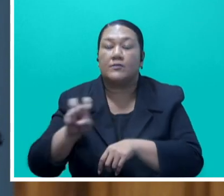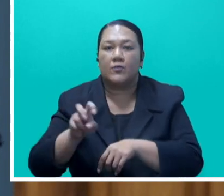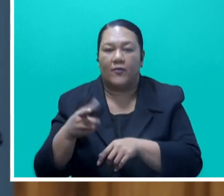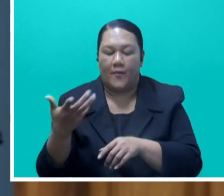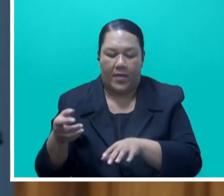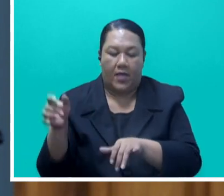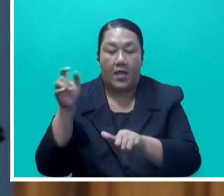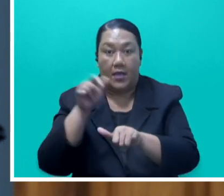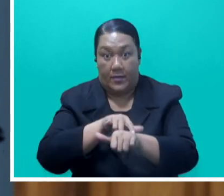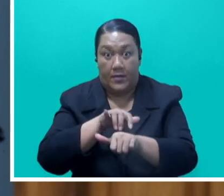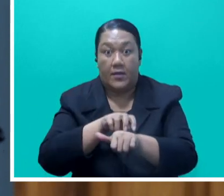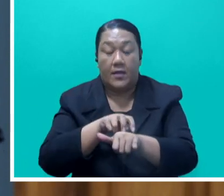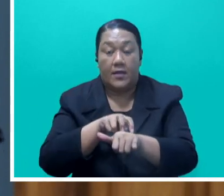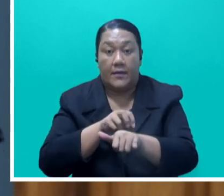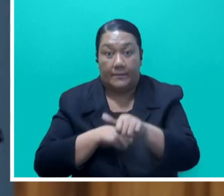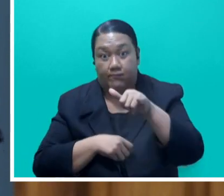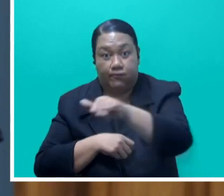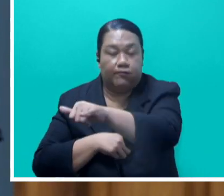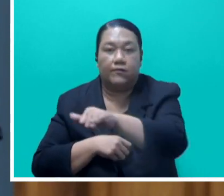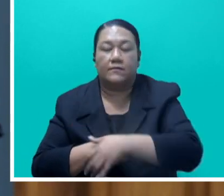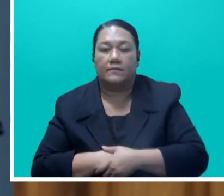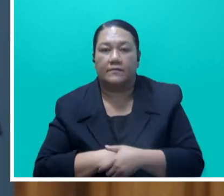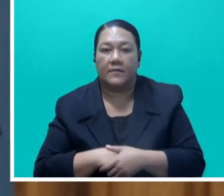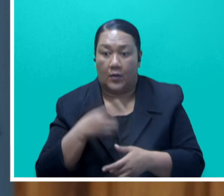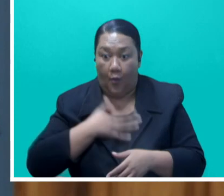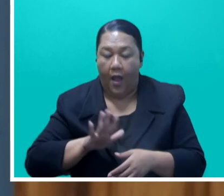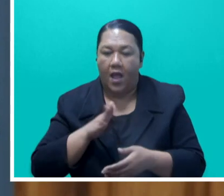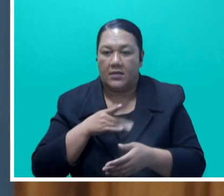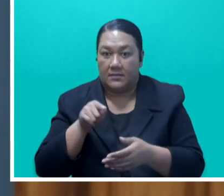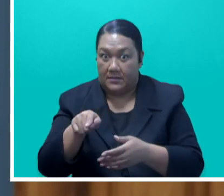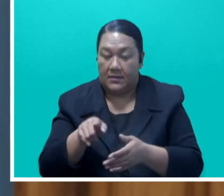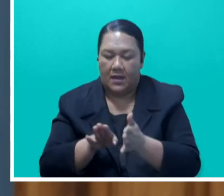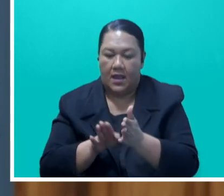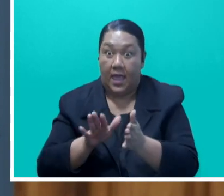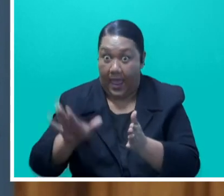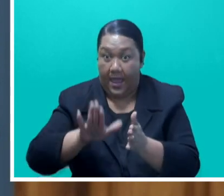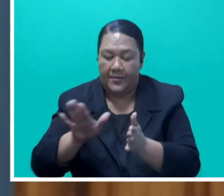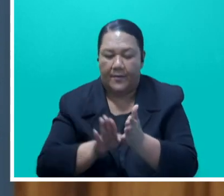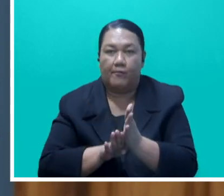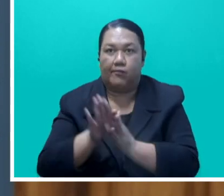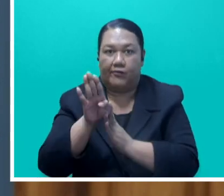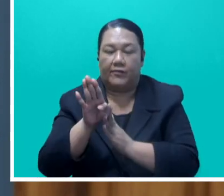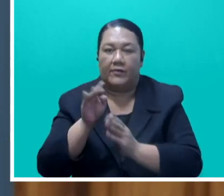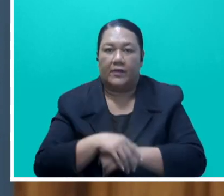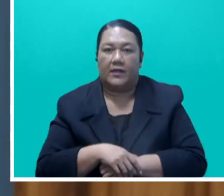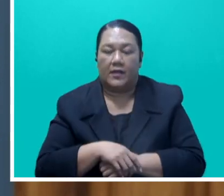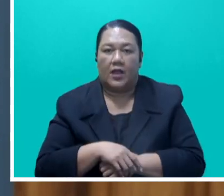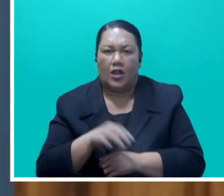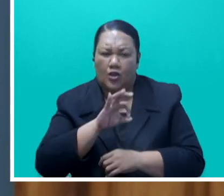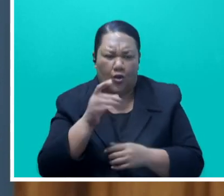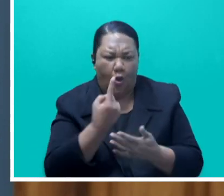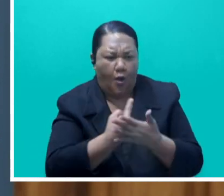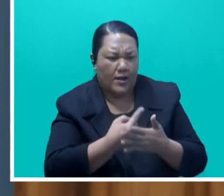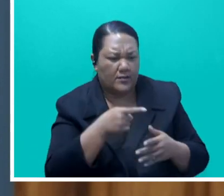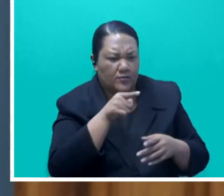in 2023. This is an area we want to grow, not just through the airline, but having the right airport infrastructure to support the